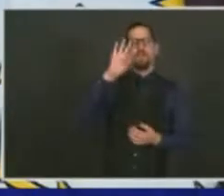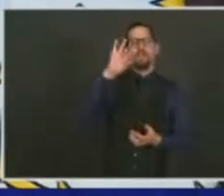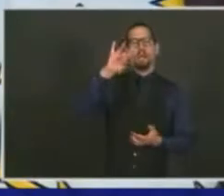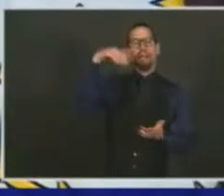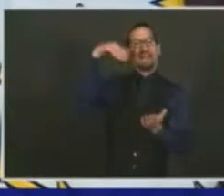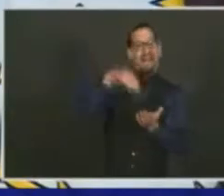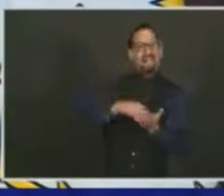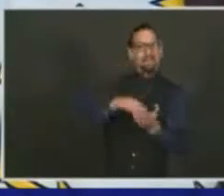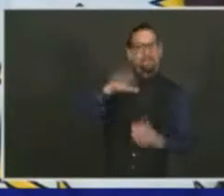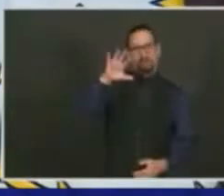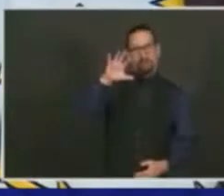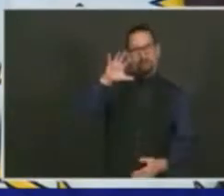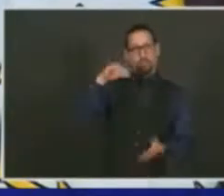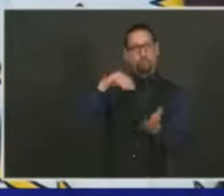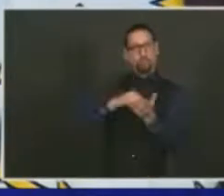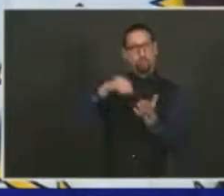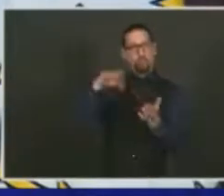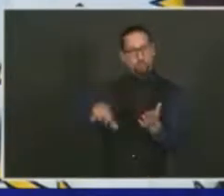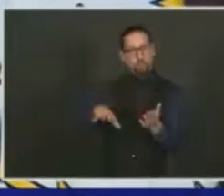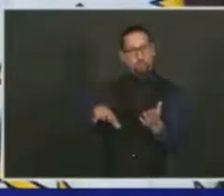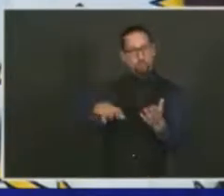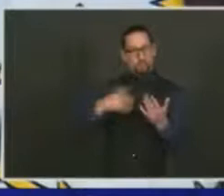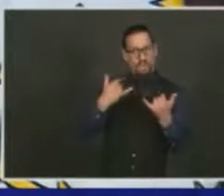learning, and